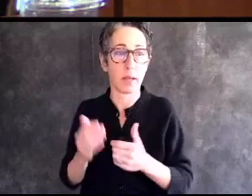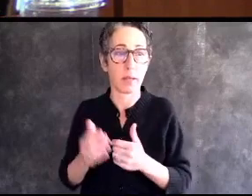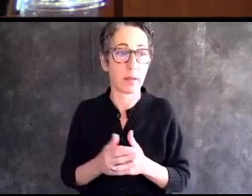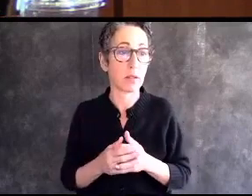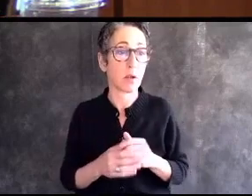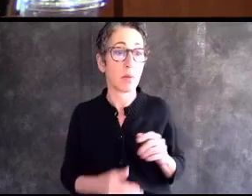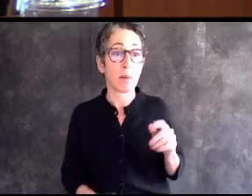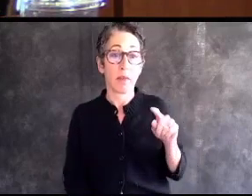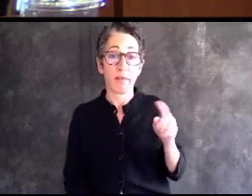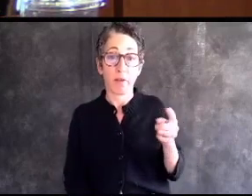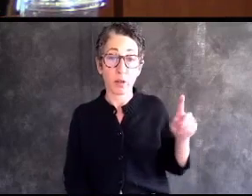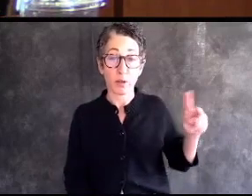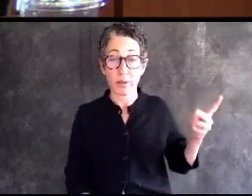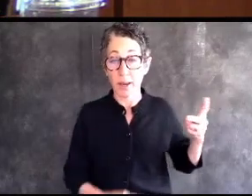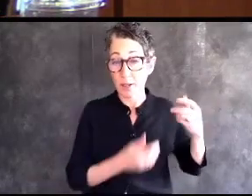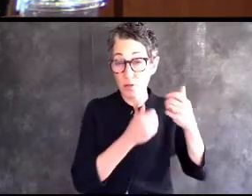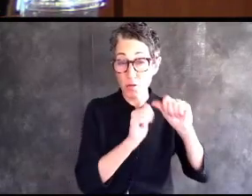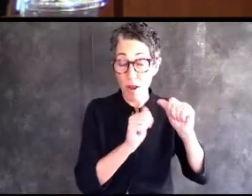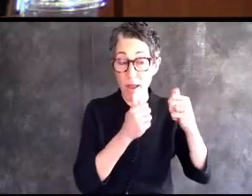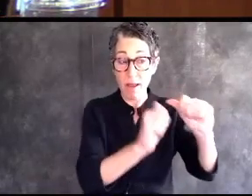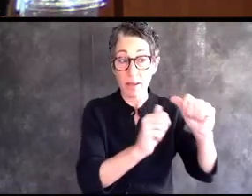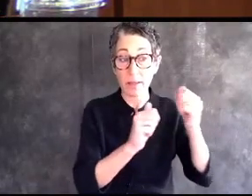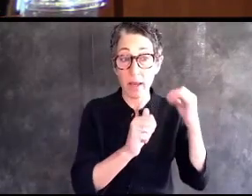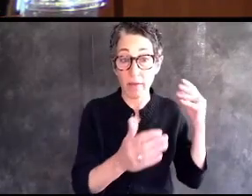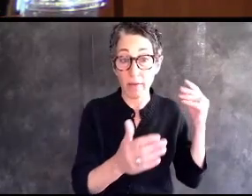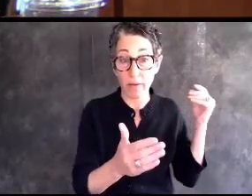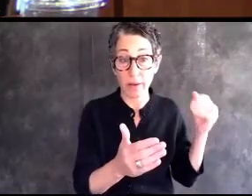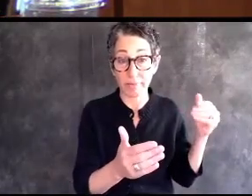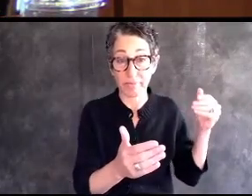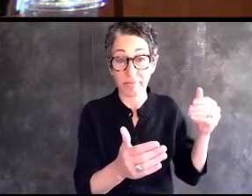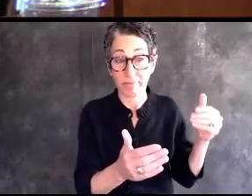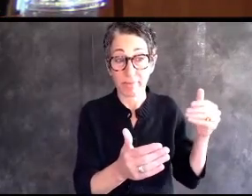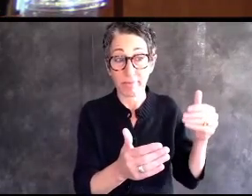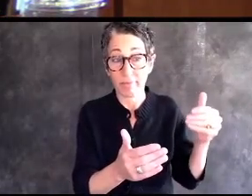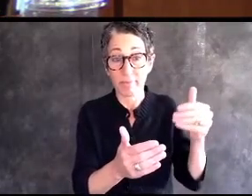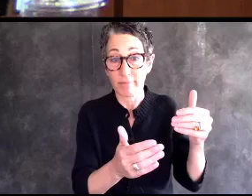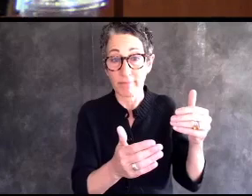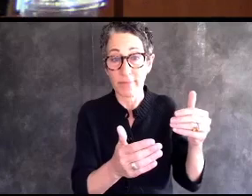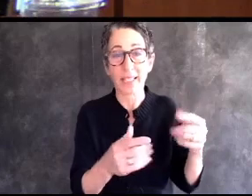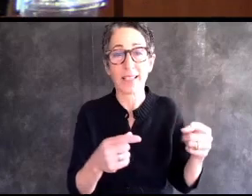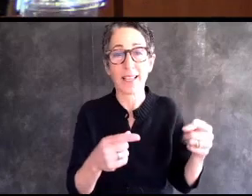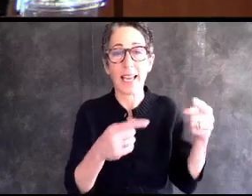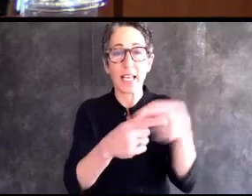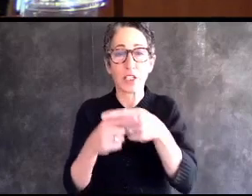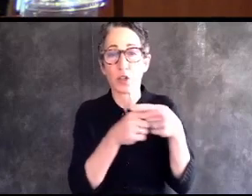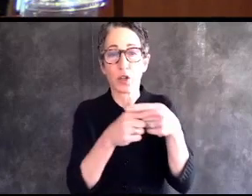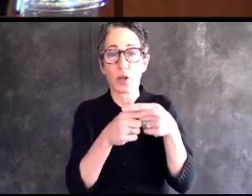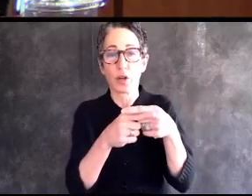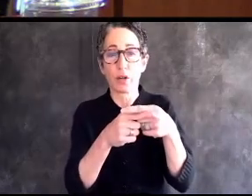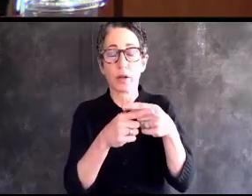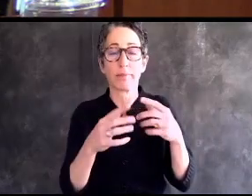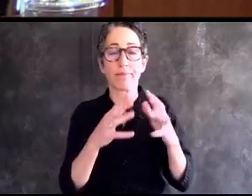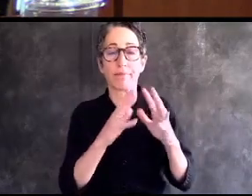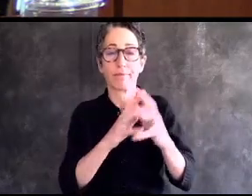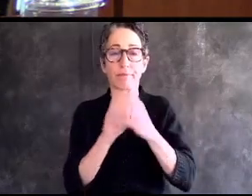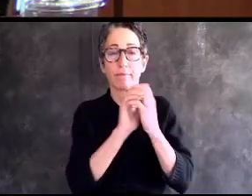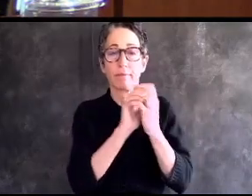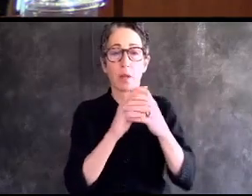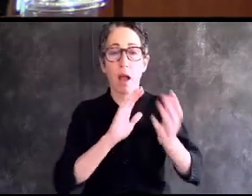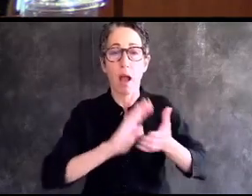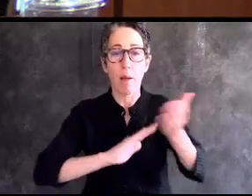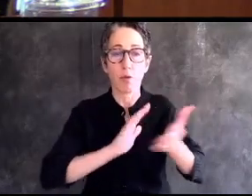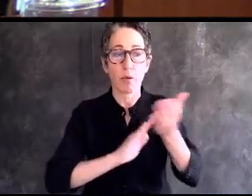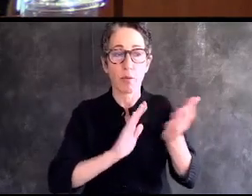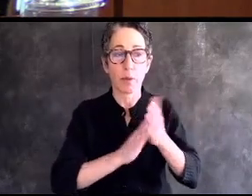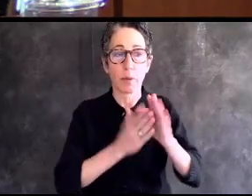over time, if it's moving toward a place where it's interoperable, like how Threads.net now joins the Fediverse so you can build